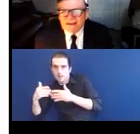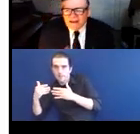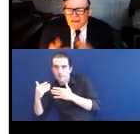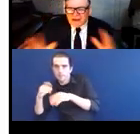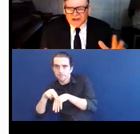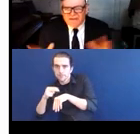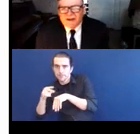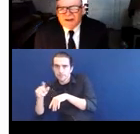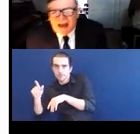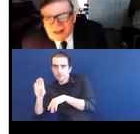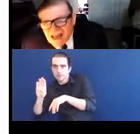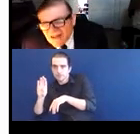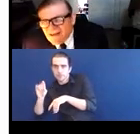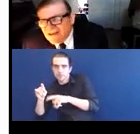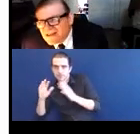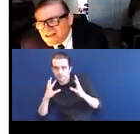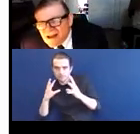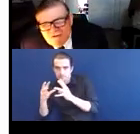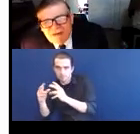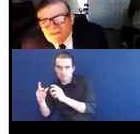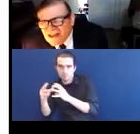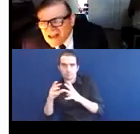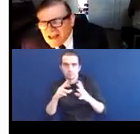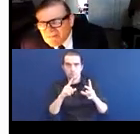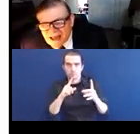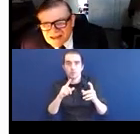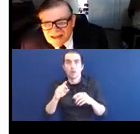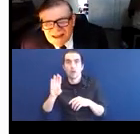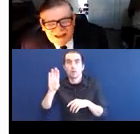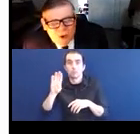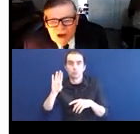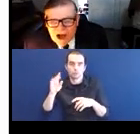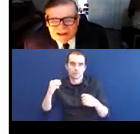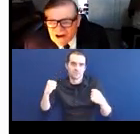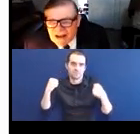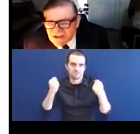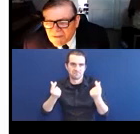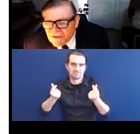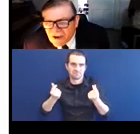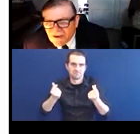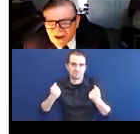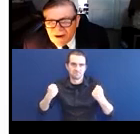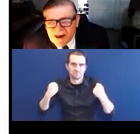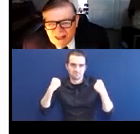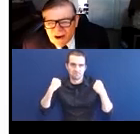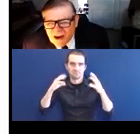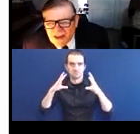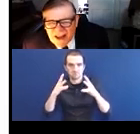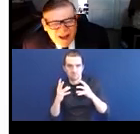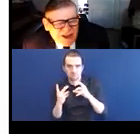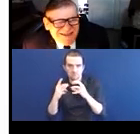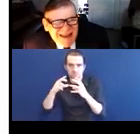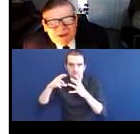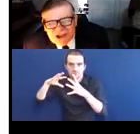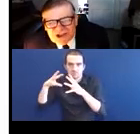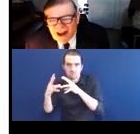the dimensions of this map. Again, they're in roughly the same places. These are called cartograms, if people don't know. They are